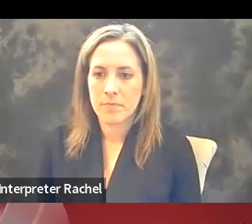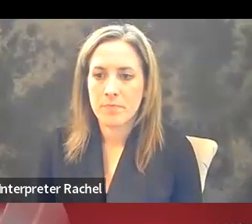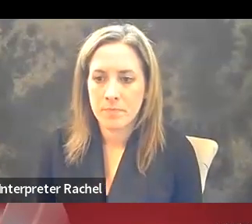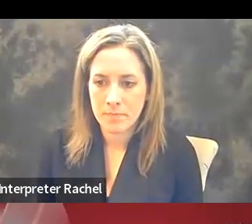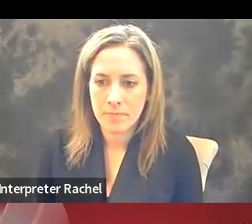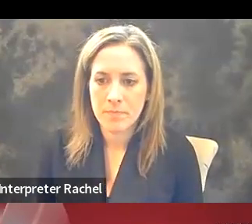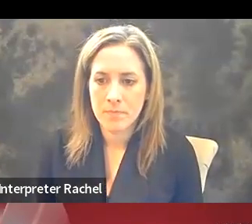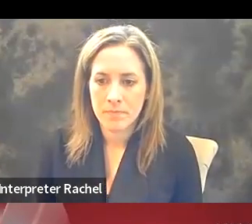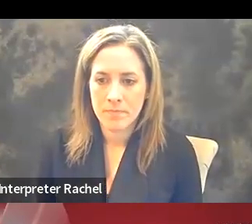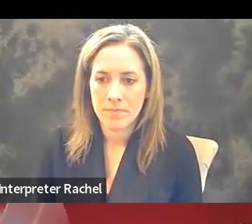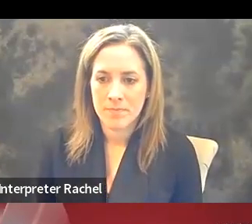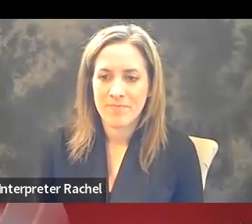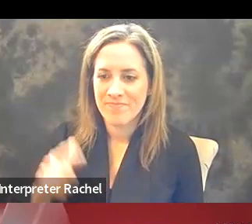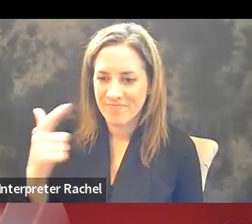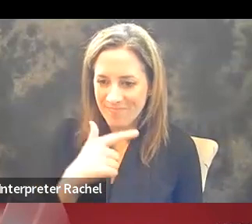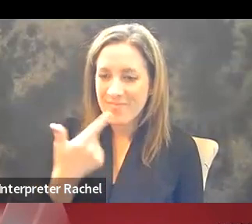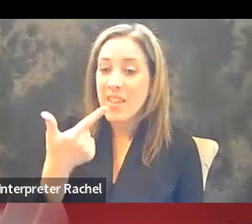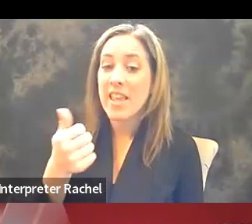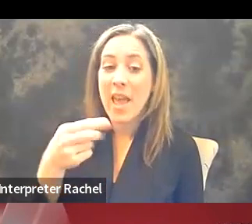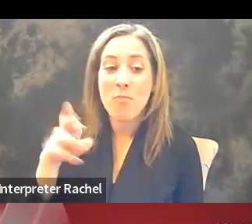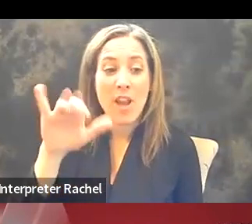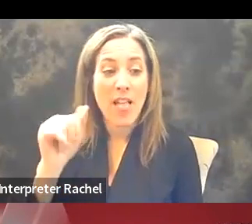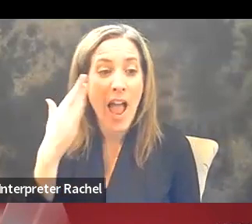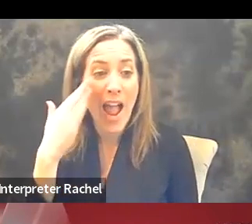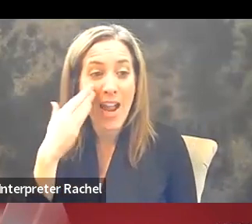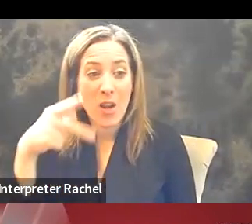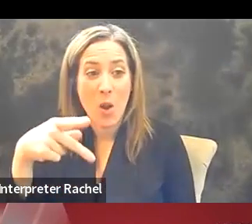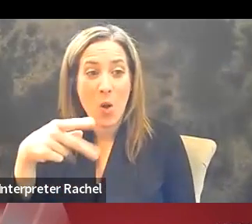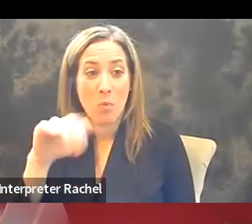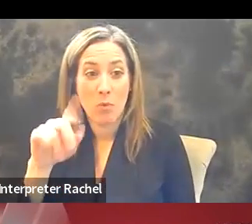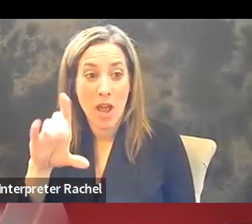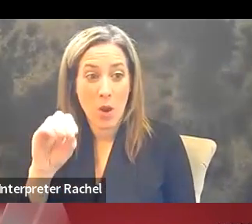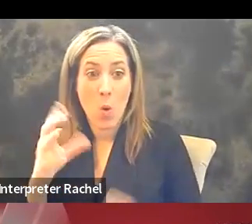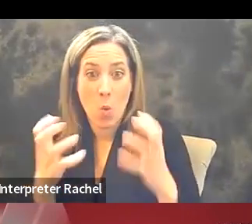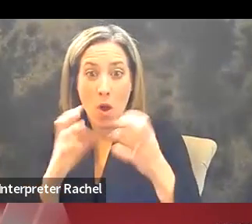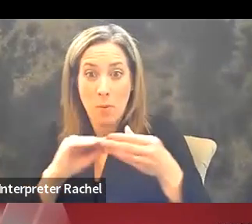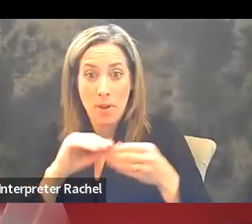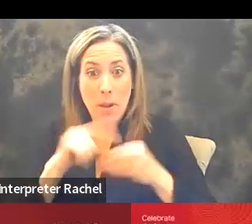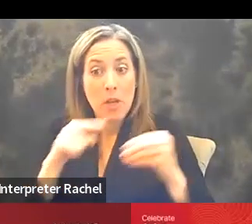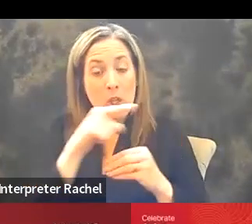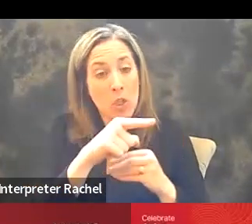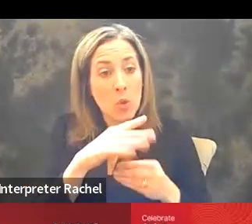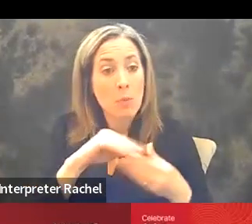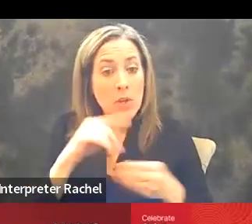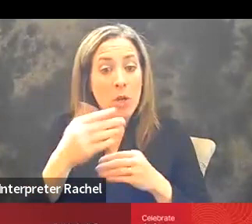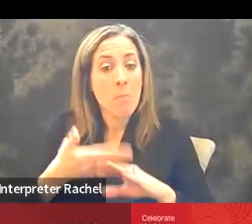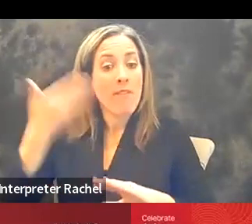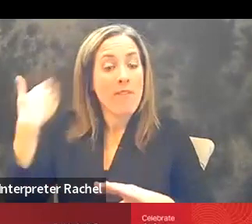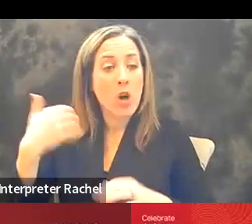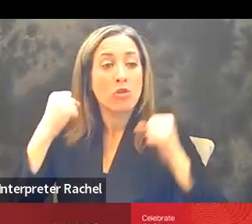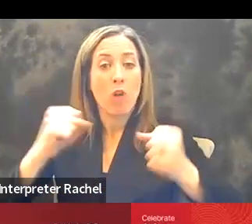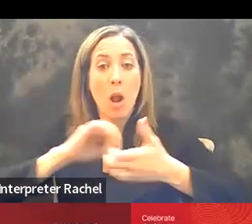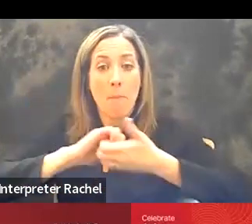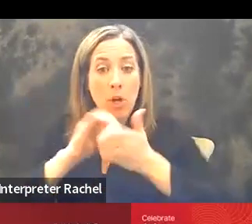for that. Thank you both. And actually, I know, Prado, you're dying to say something, but you've mentioned before having the strong partnership with the providers, and you've